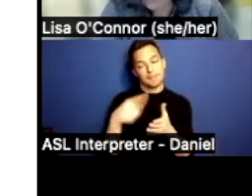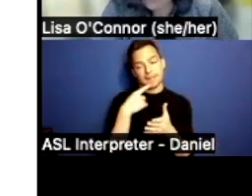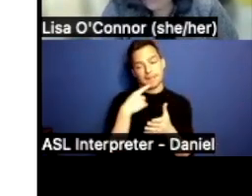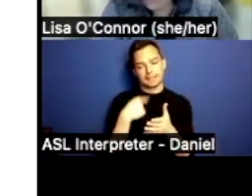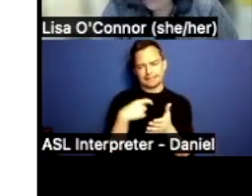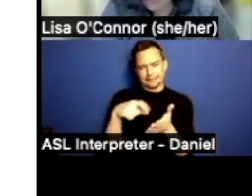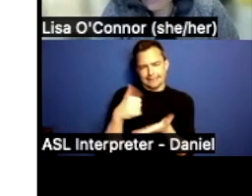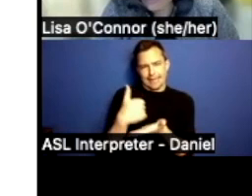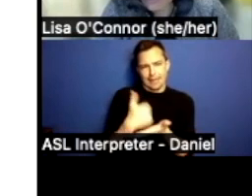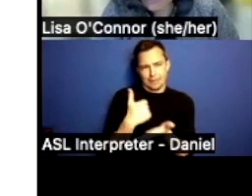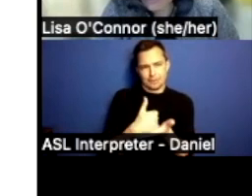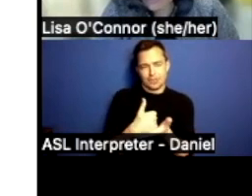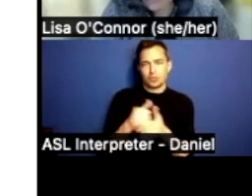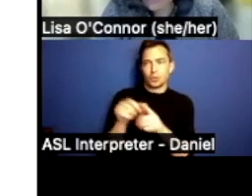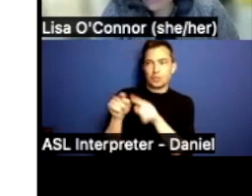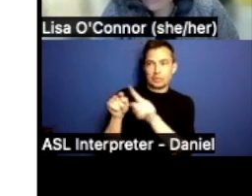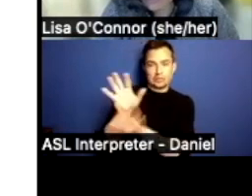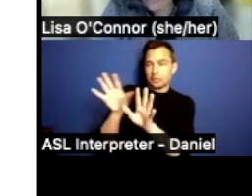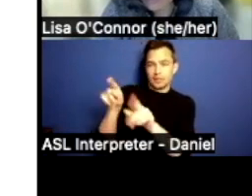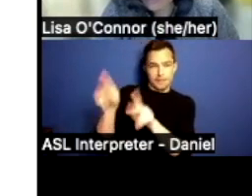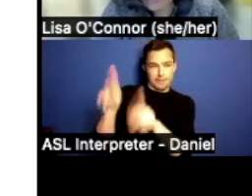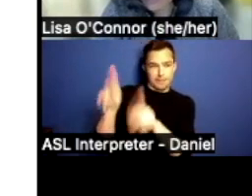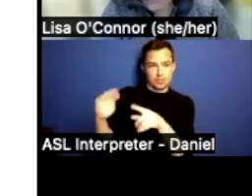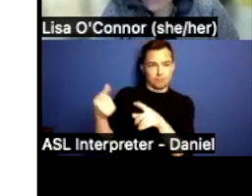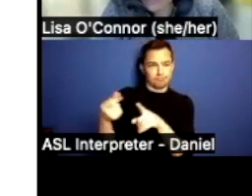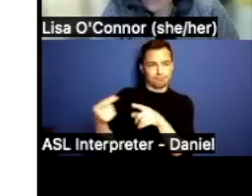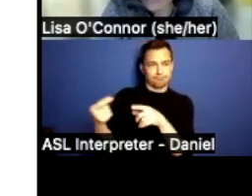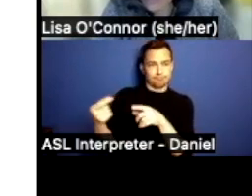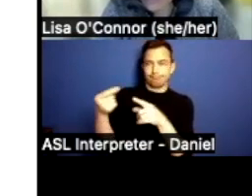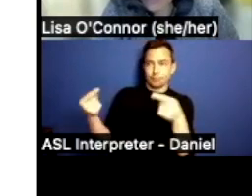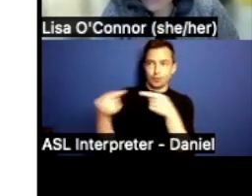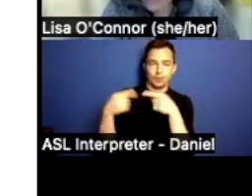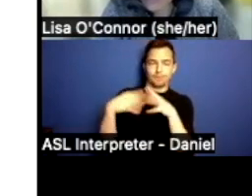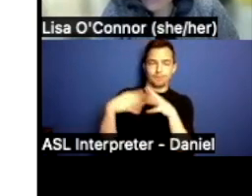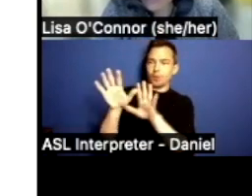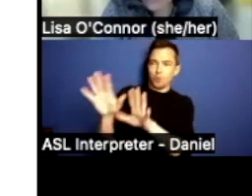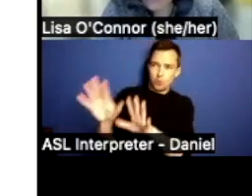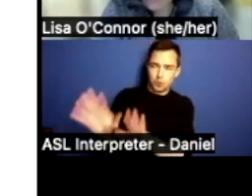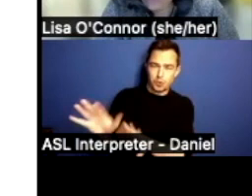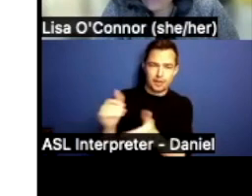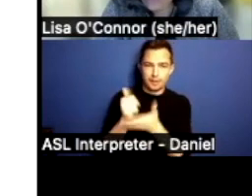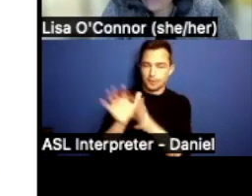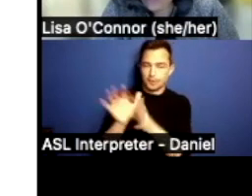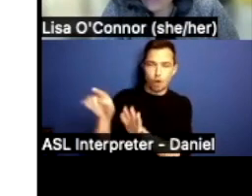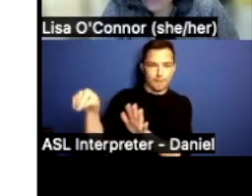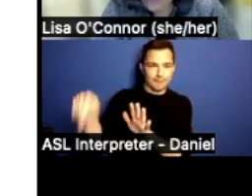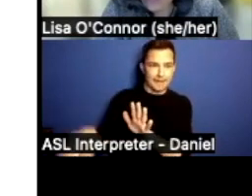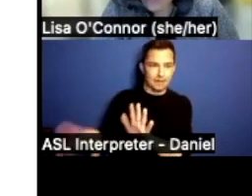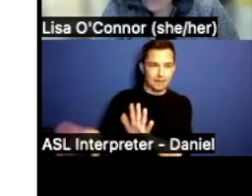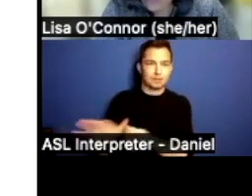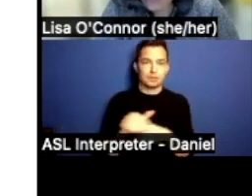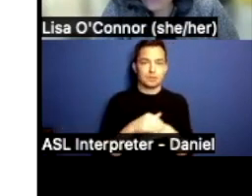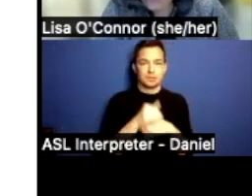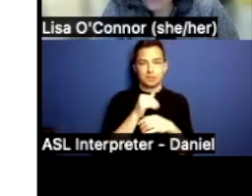help calming him down. Most, but not every single one of the harming partners were